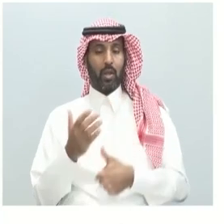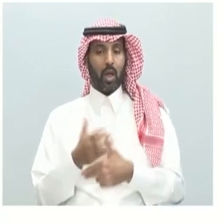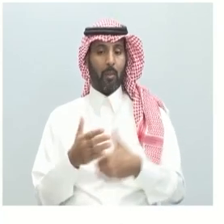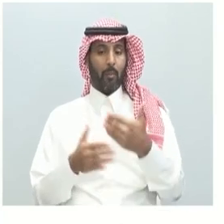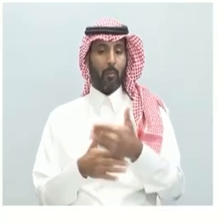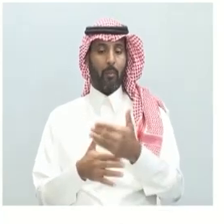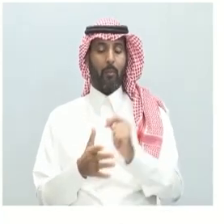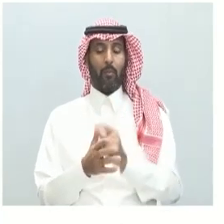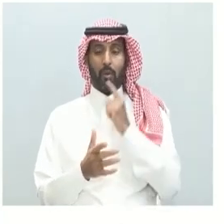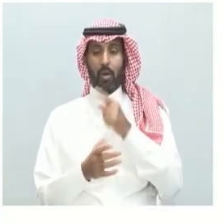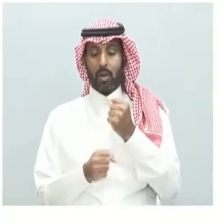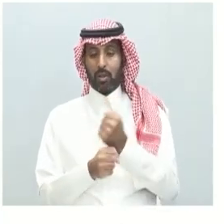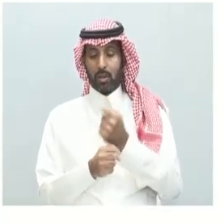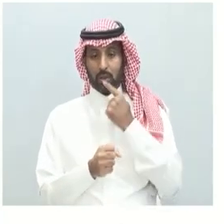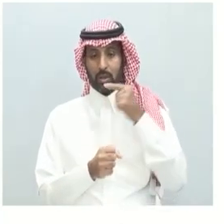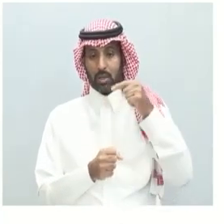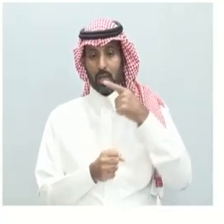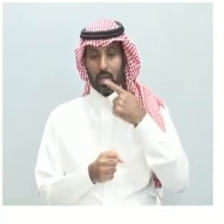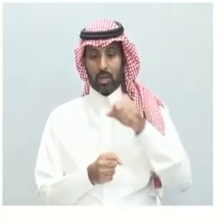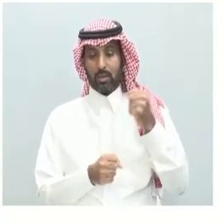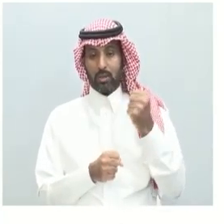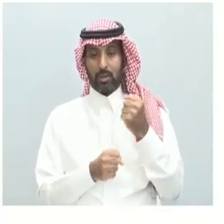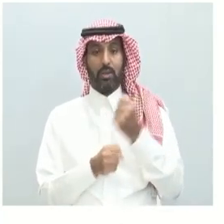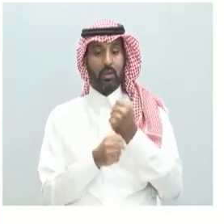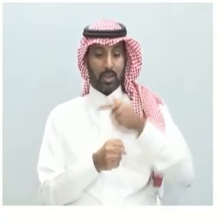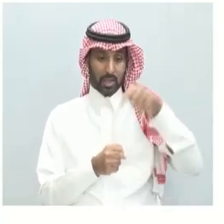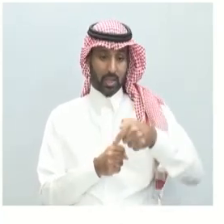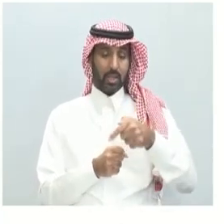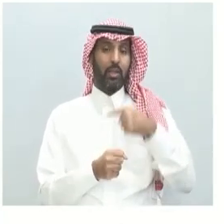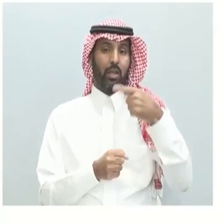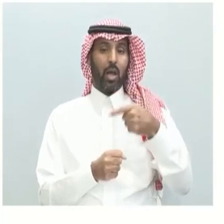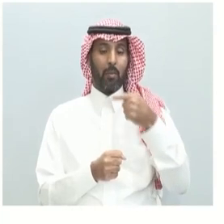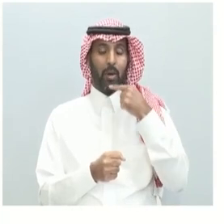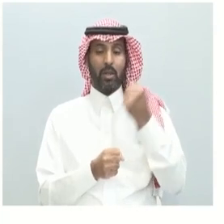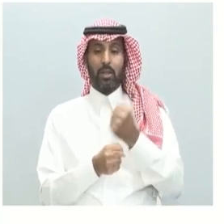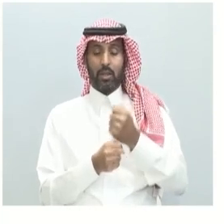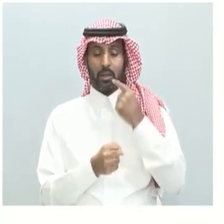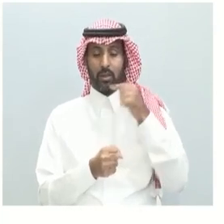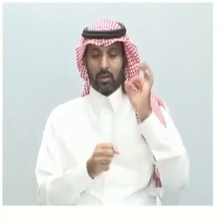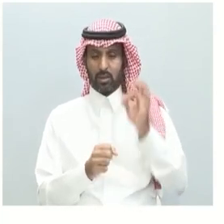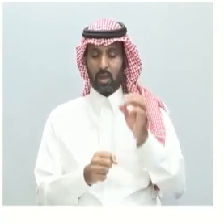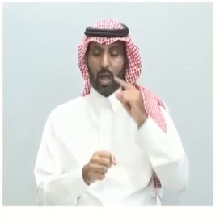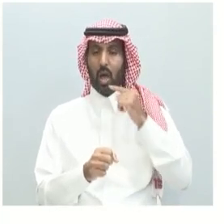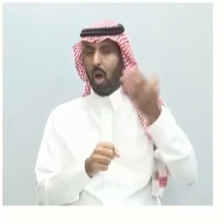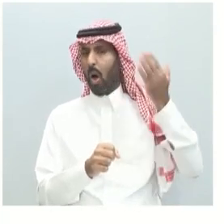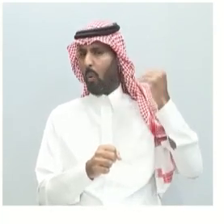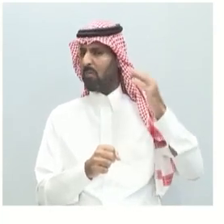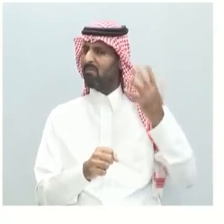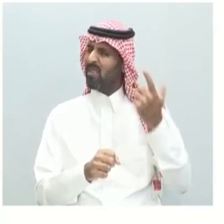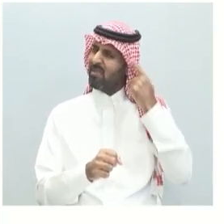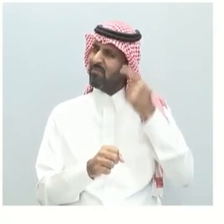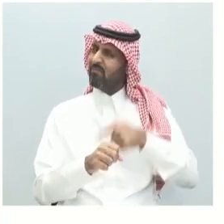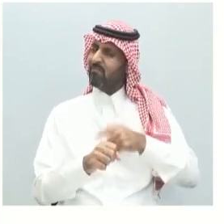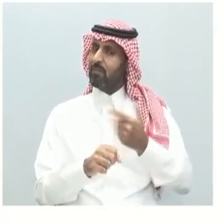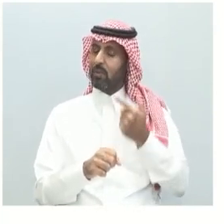here, we use the present perfect to talk about actions that have happened at an indefinite time in the past or actions